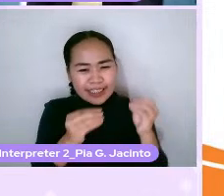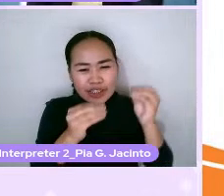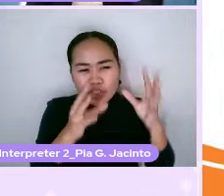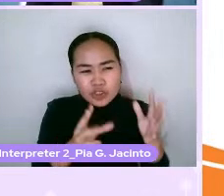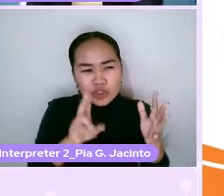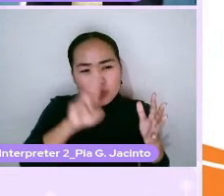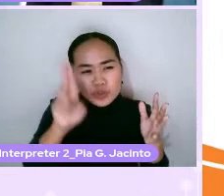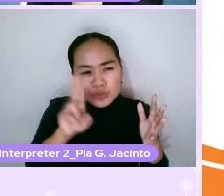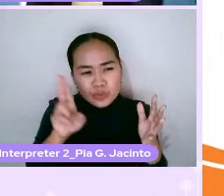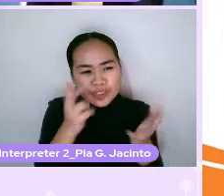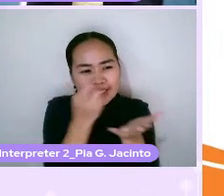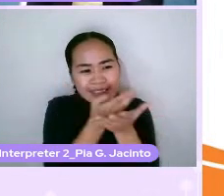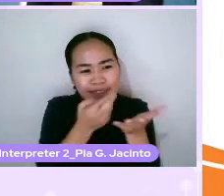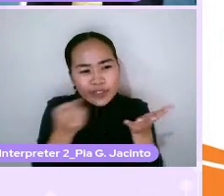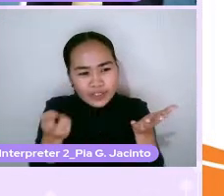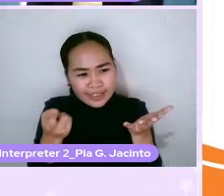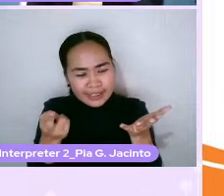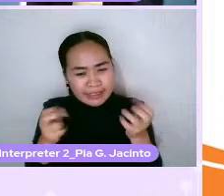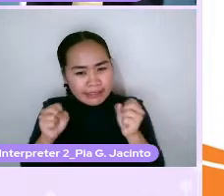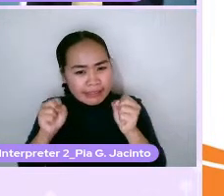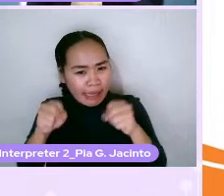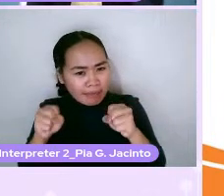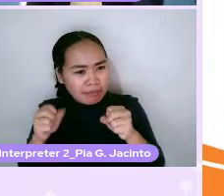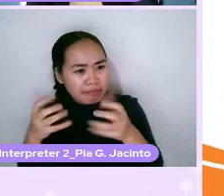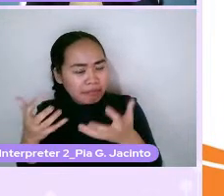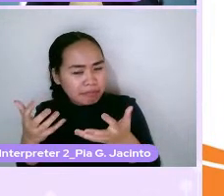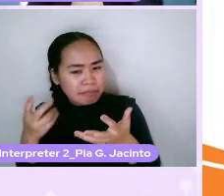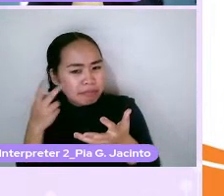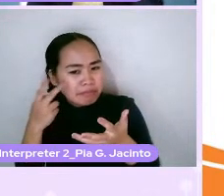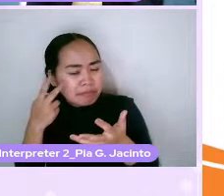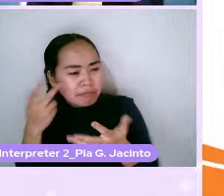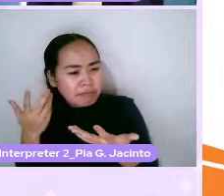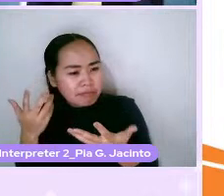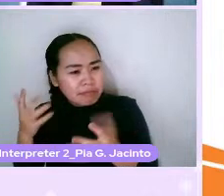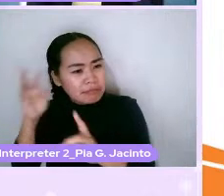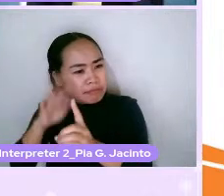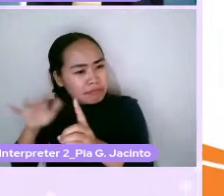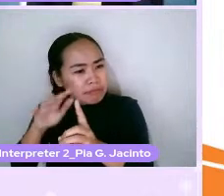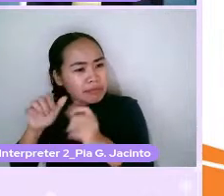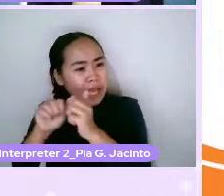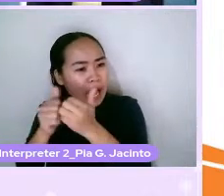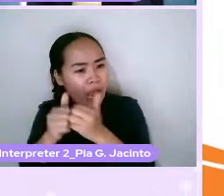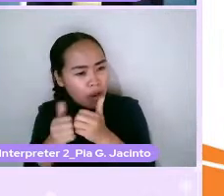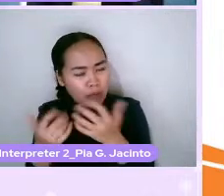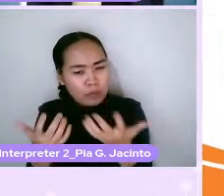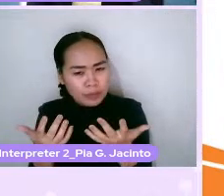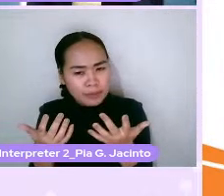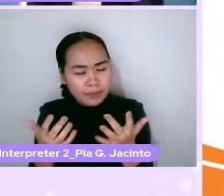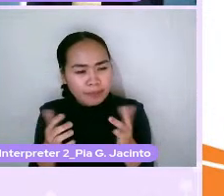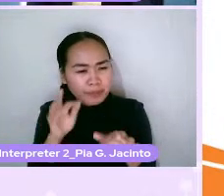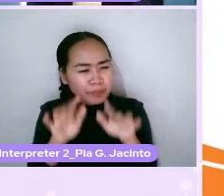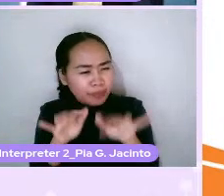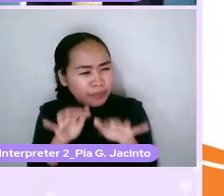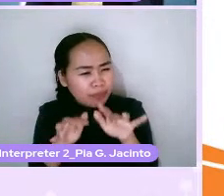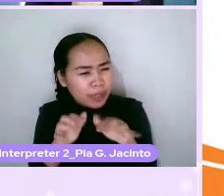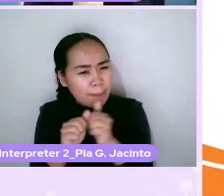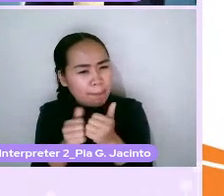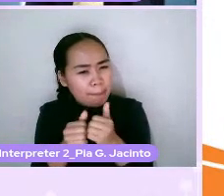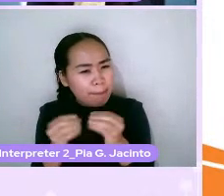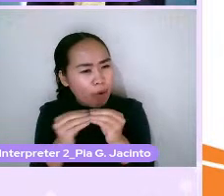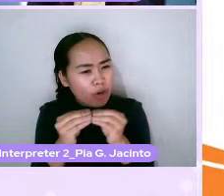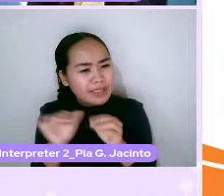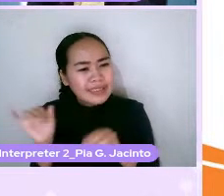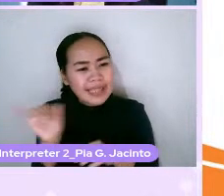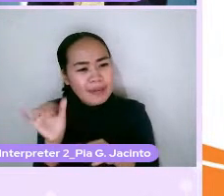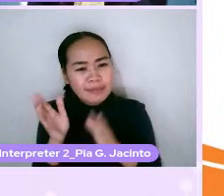systems, predictive analysis, Internet of Things for plant growing through hydroponics and robotics, to